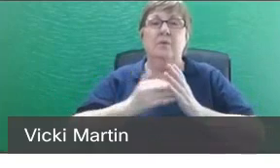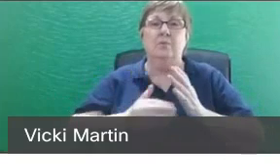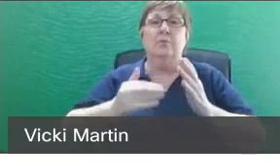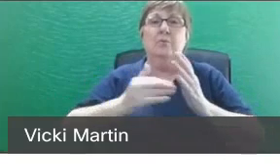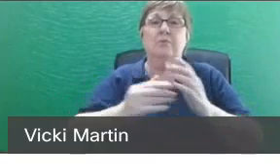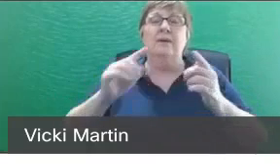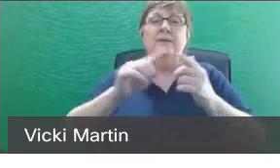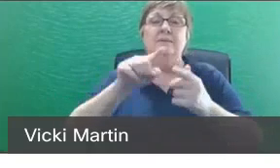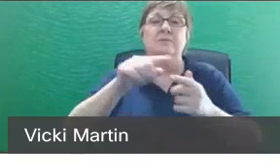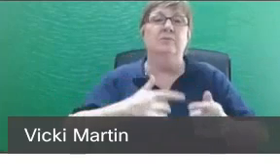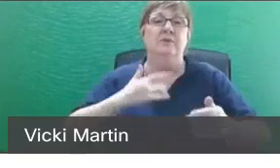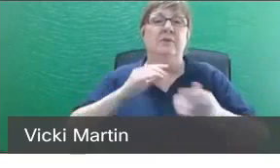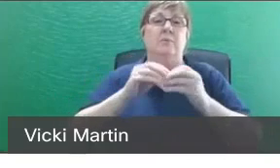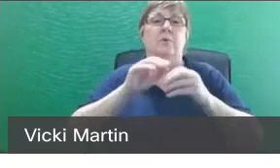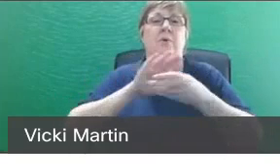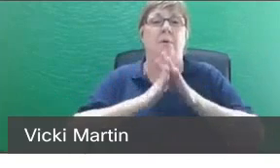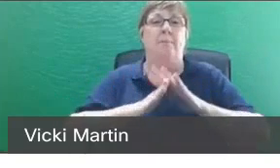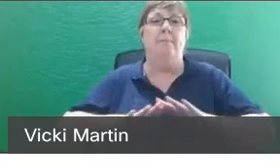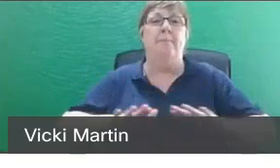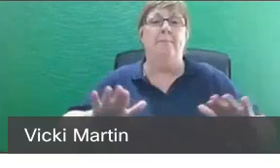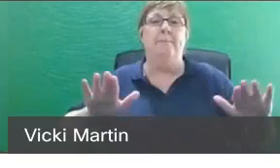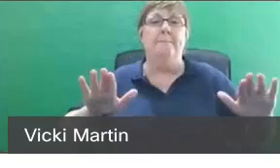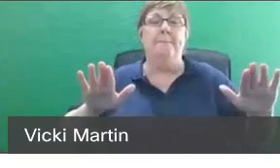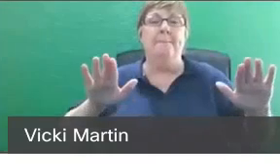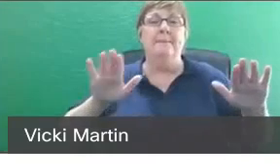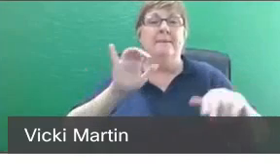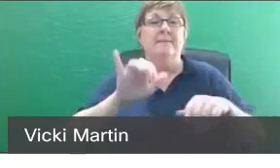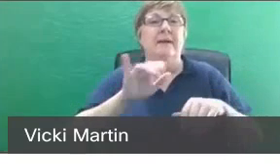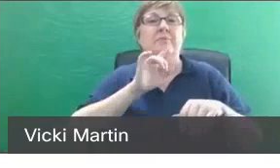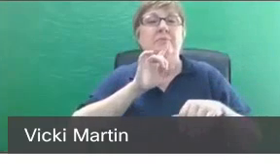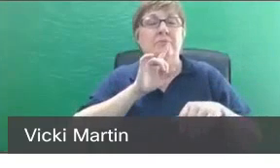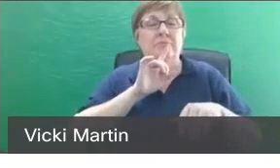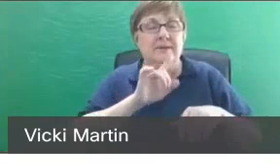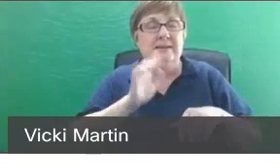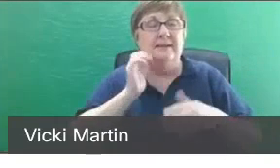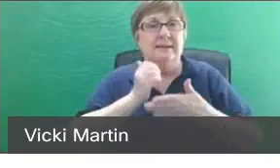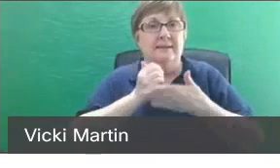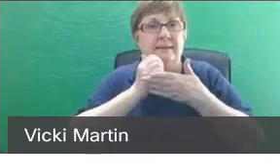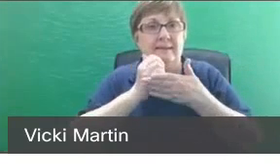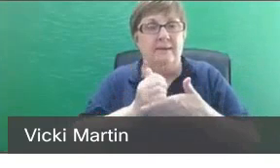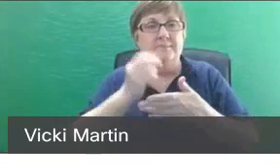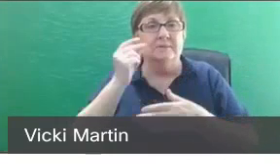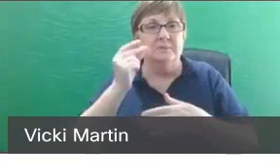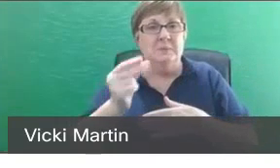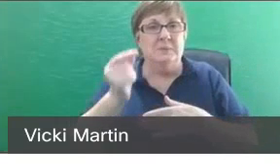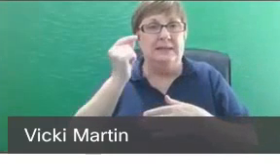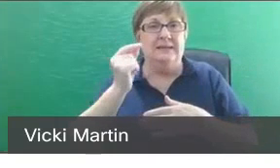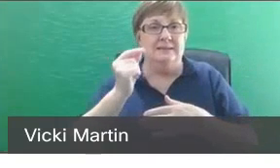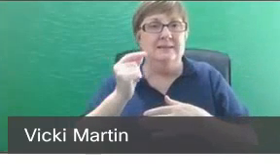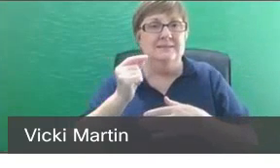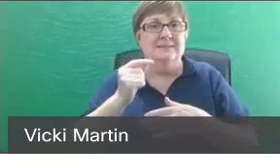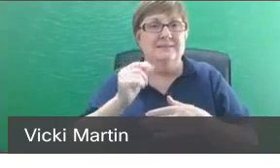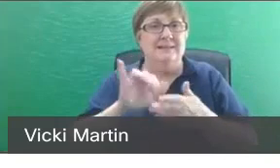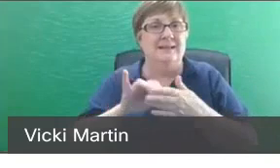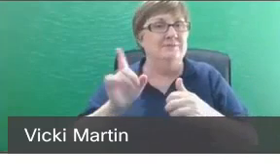one. And it helps like immediately. It really, really does. It helps a lot. So that's one of the